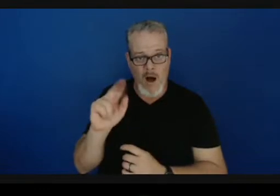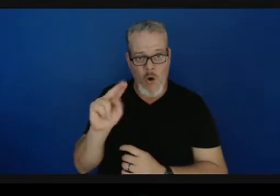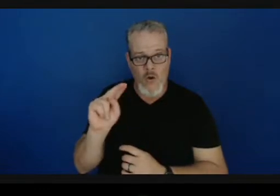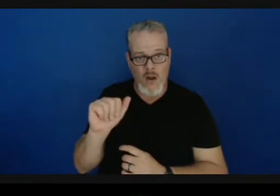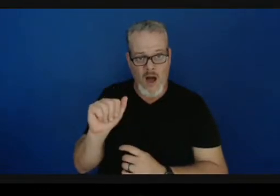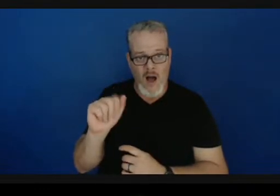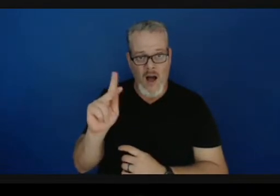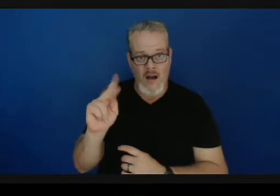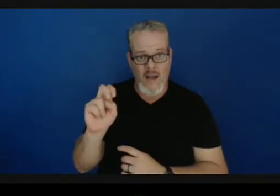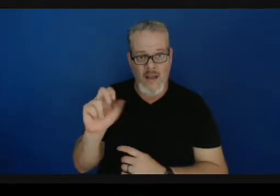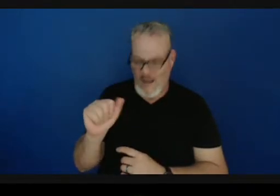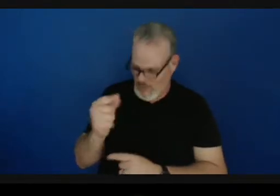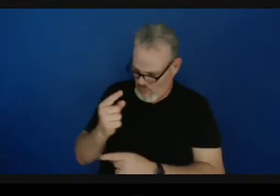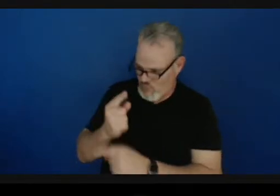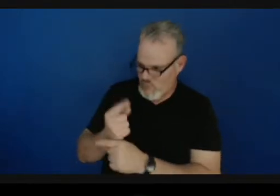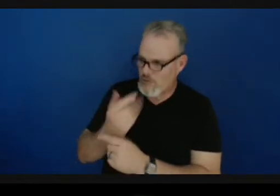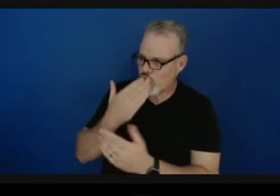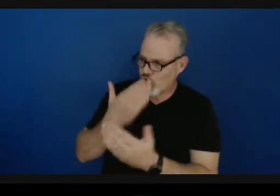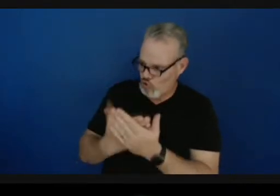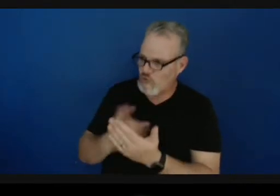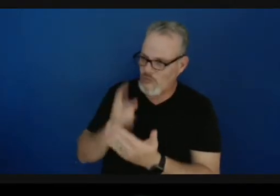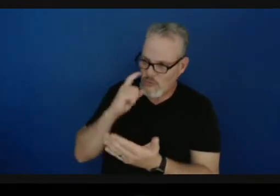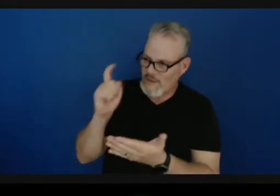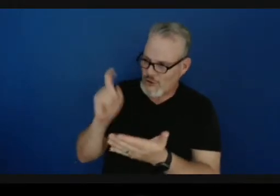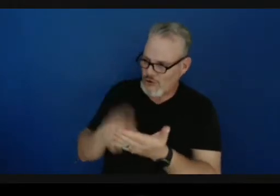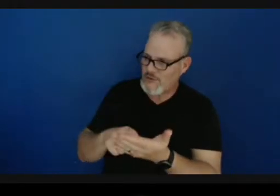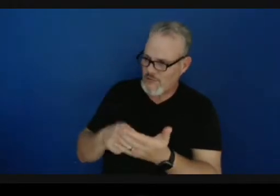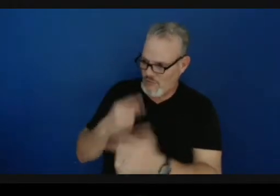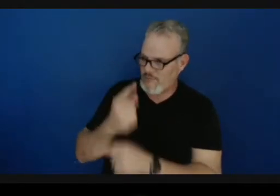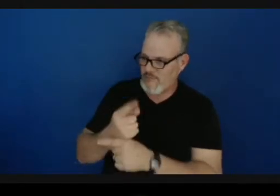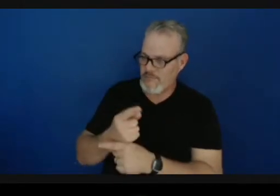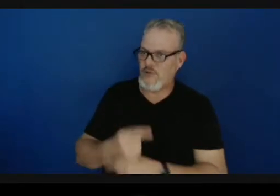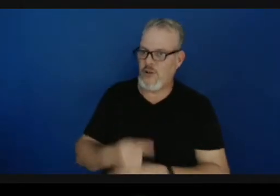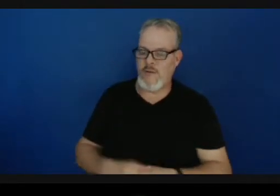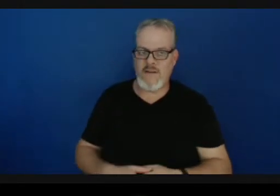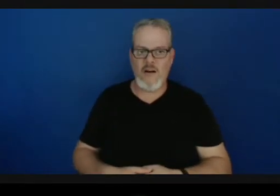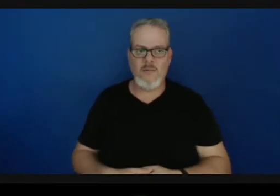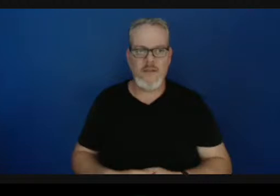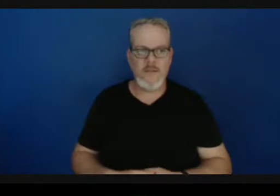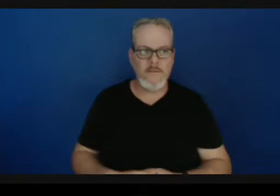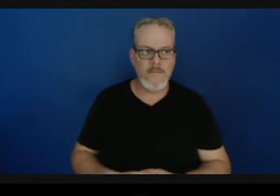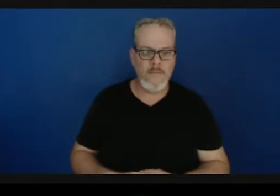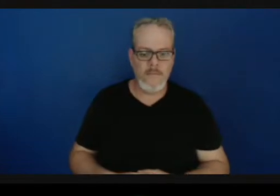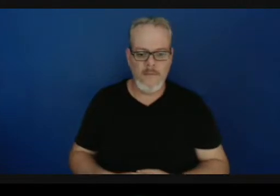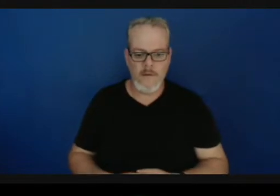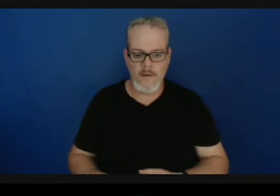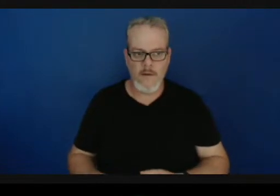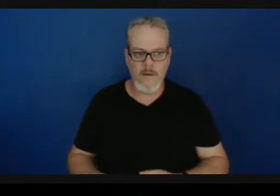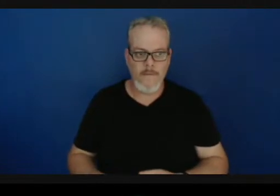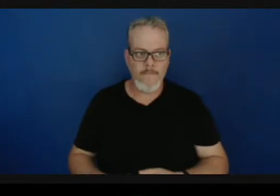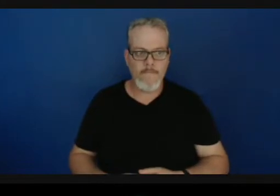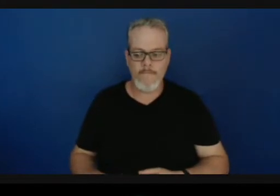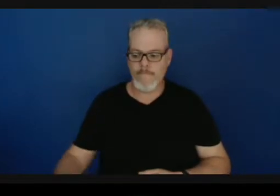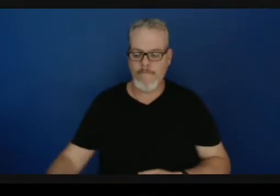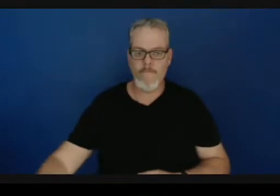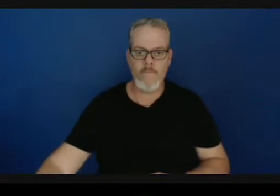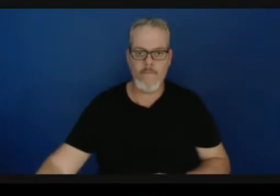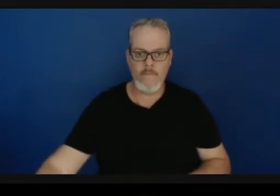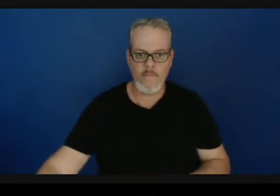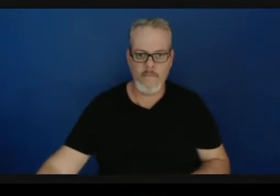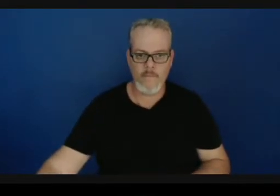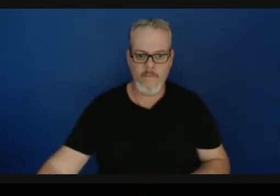good observation there. Yeah. And even when you have what we call the background pattern of